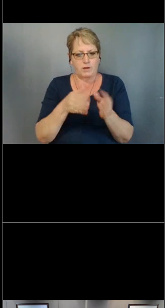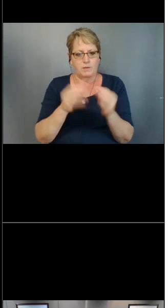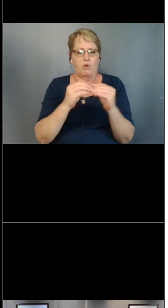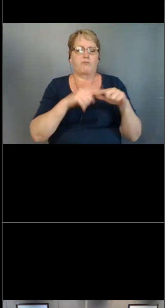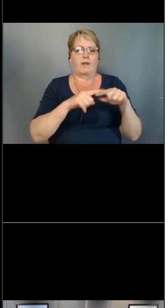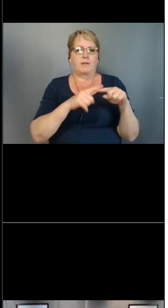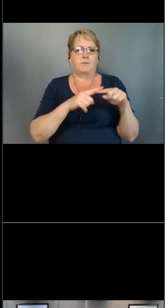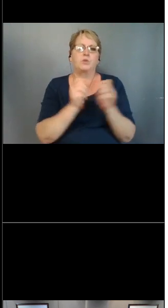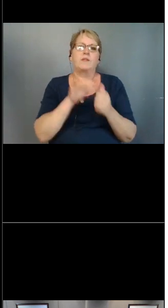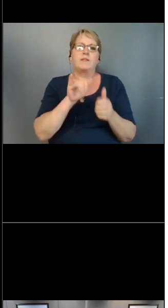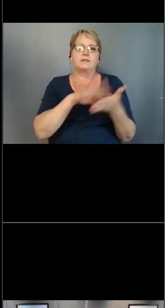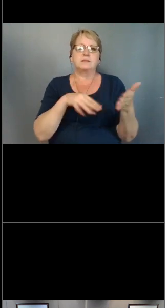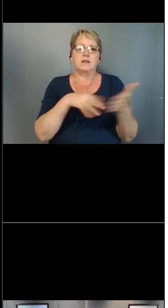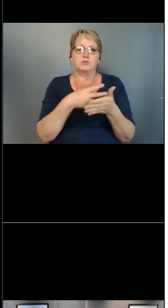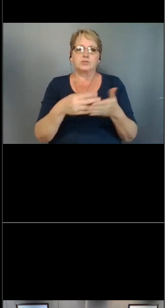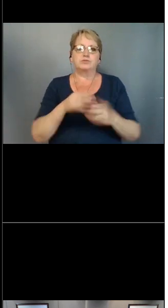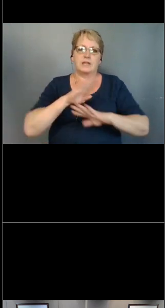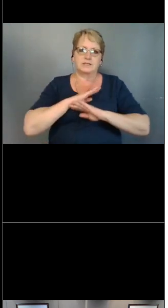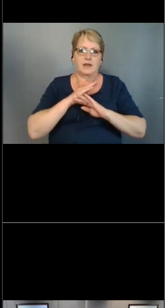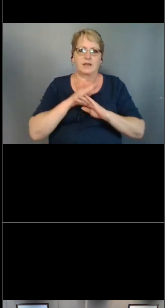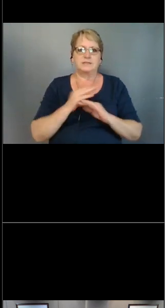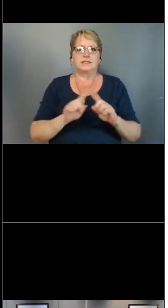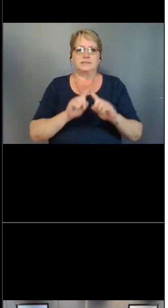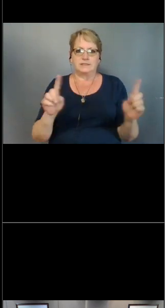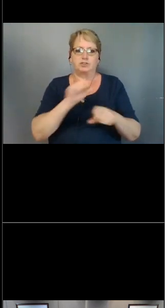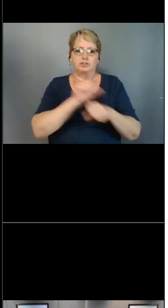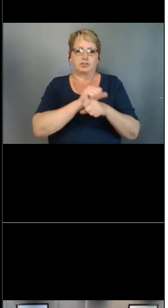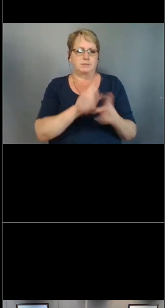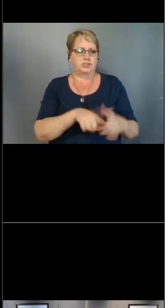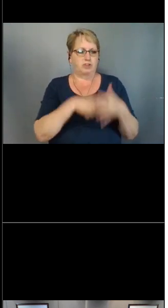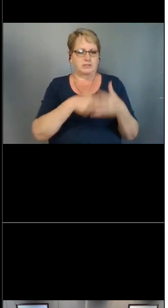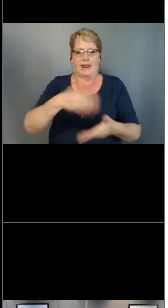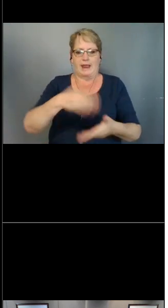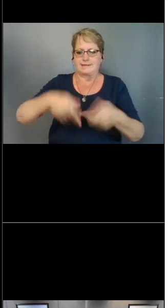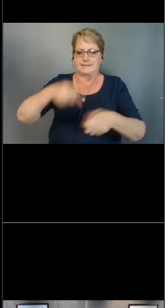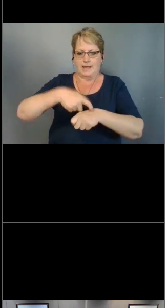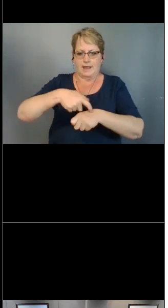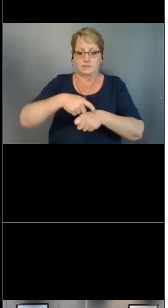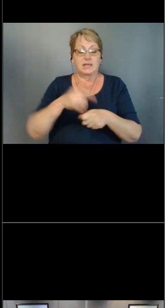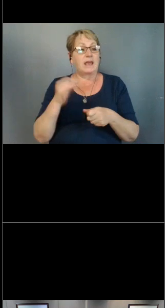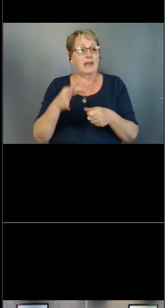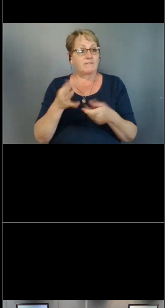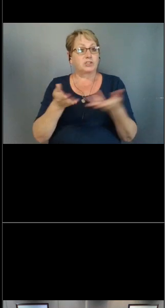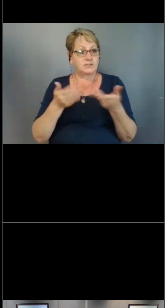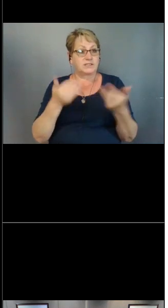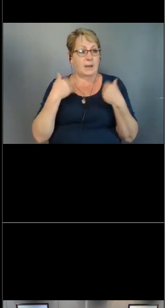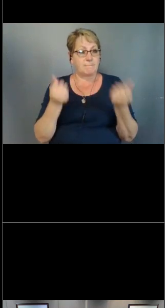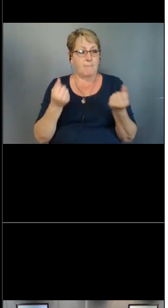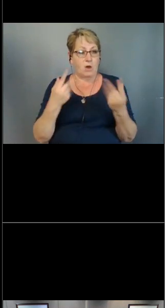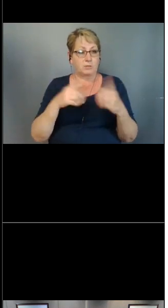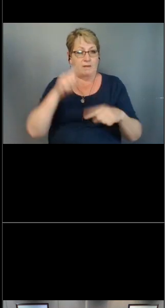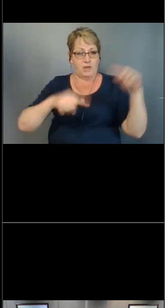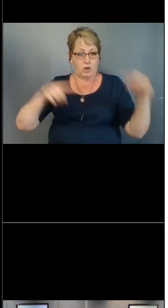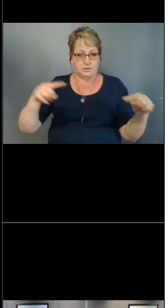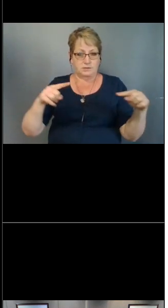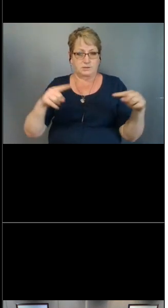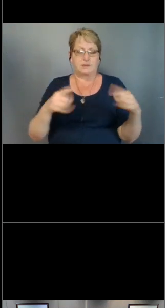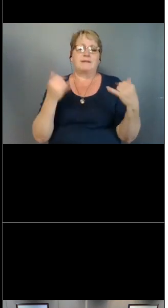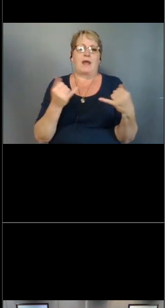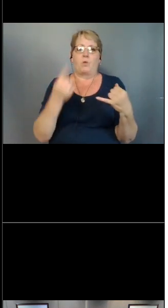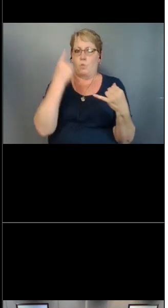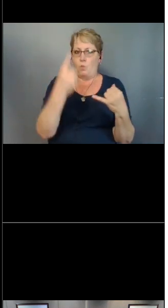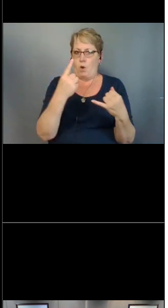schedule to meet various job start and end times. For services that had multiple variants, these have been consolidated into one variant